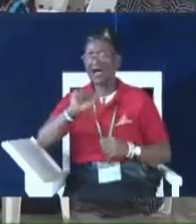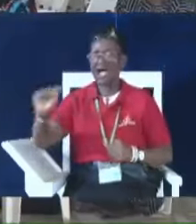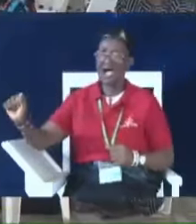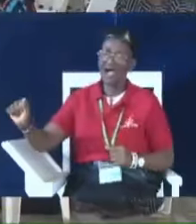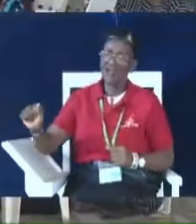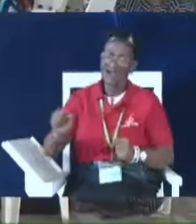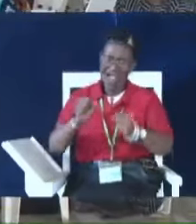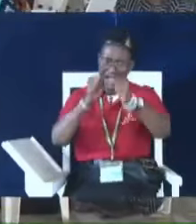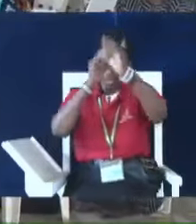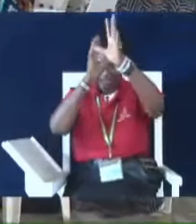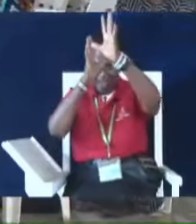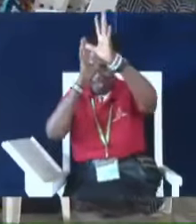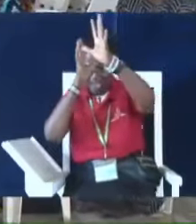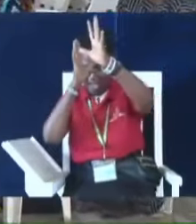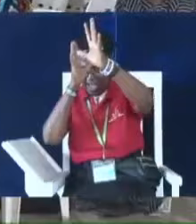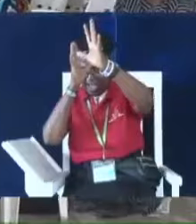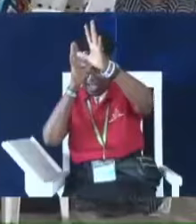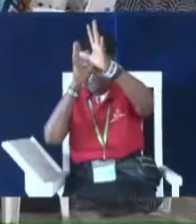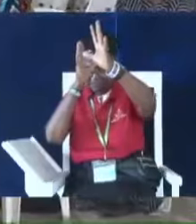hallelujah. Father,